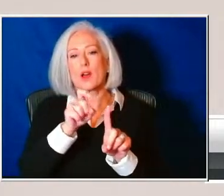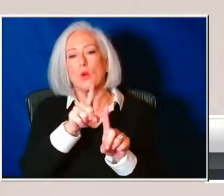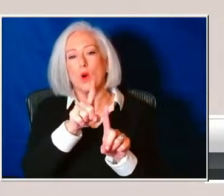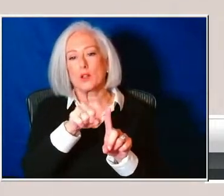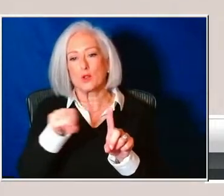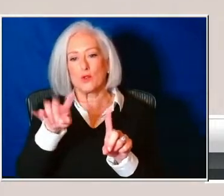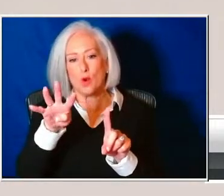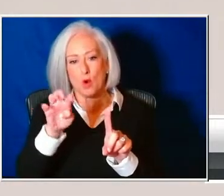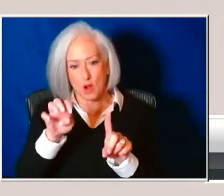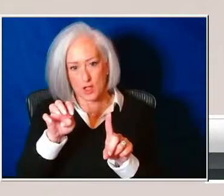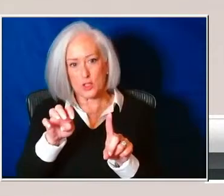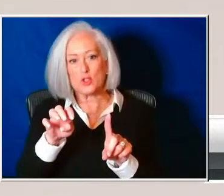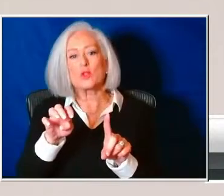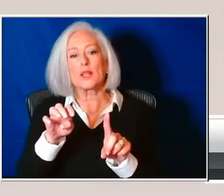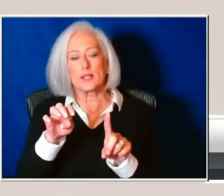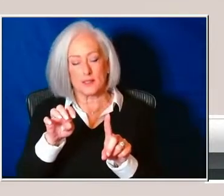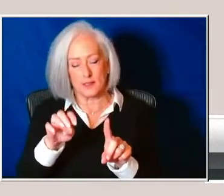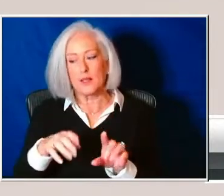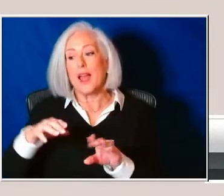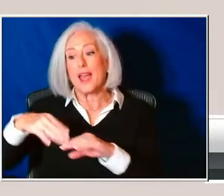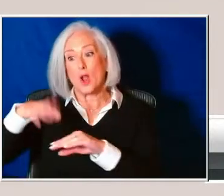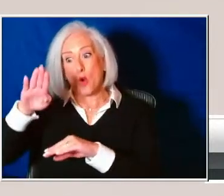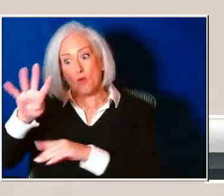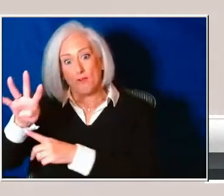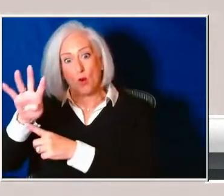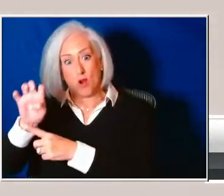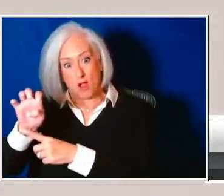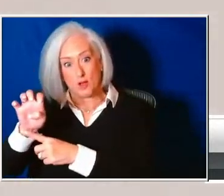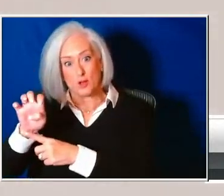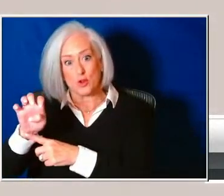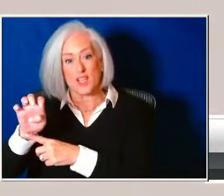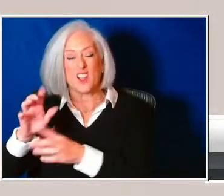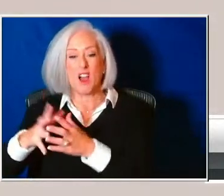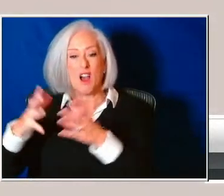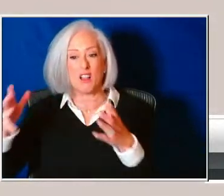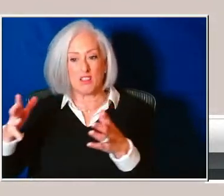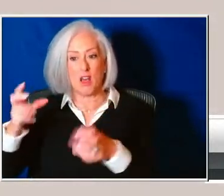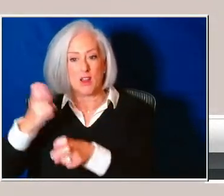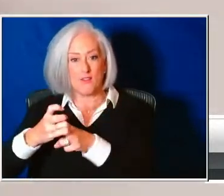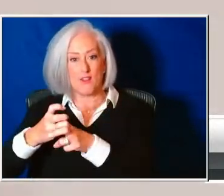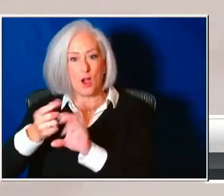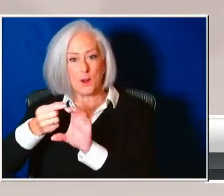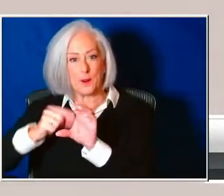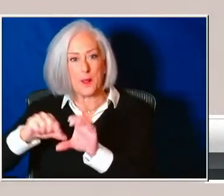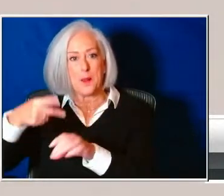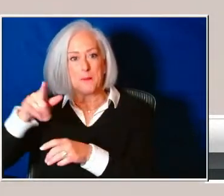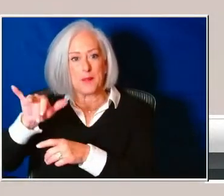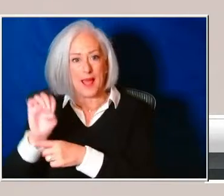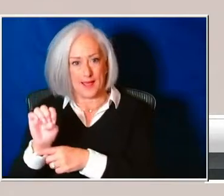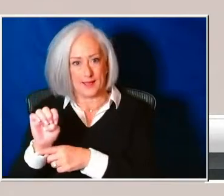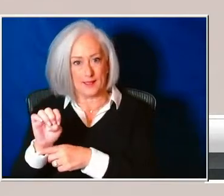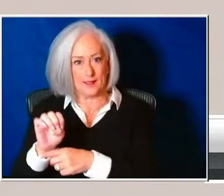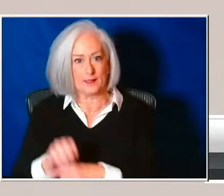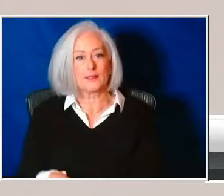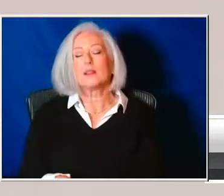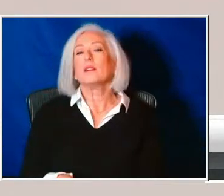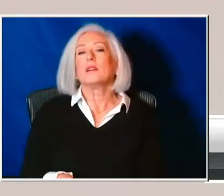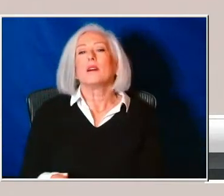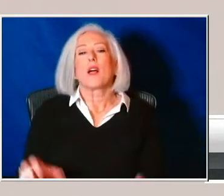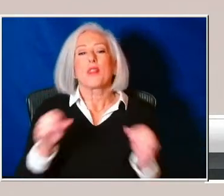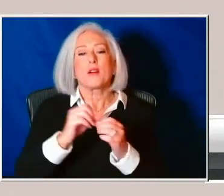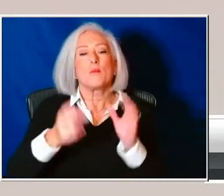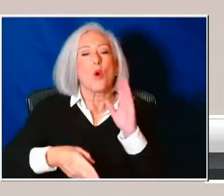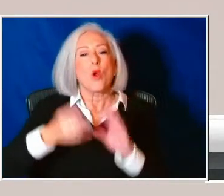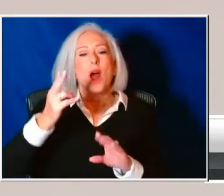a significant amount of hard plaque. Glad I didn't get that. Yeah. And as we said, the higher the score, the higher